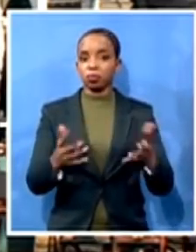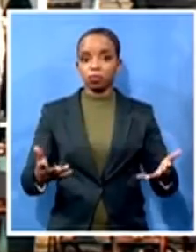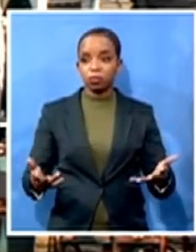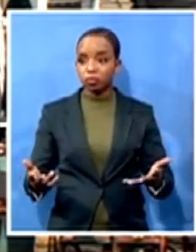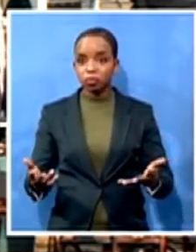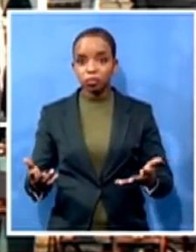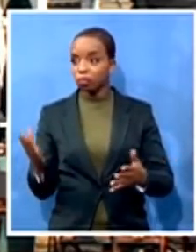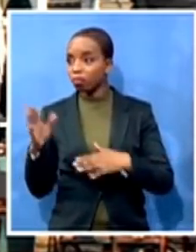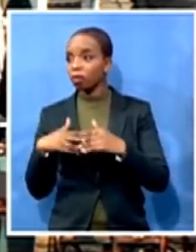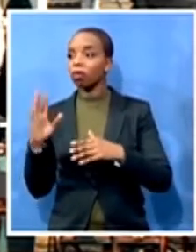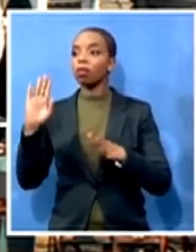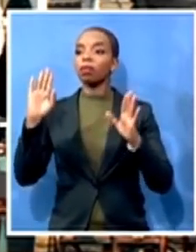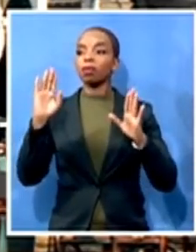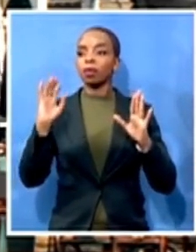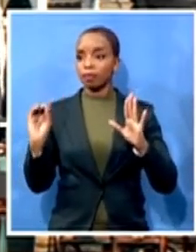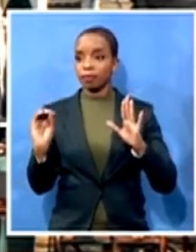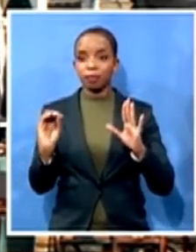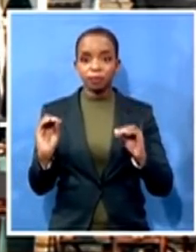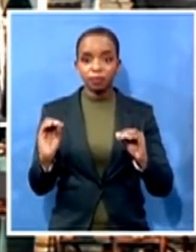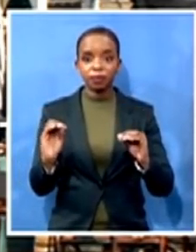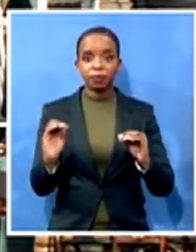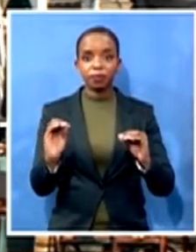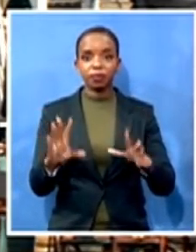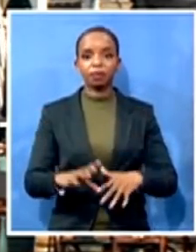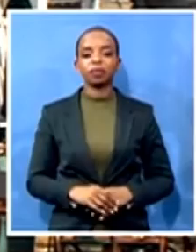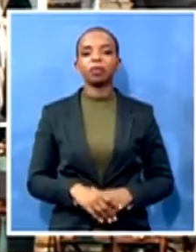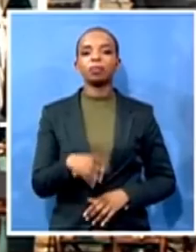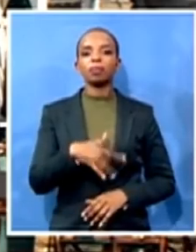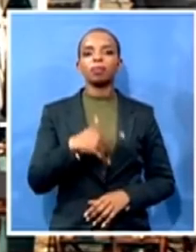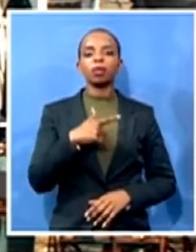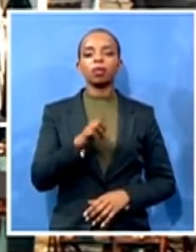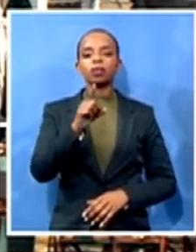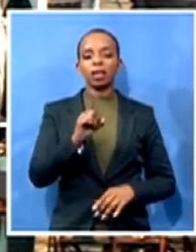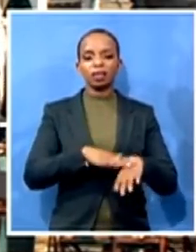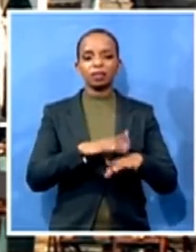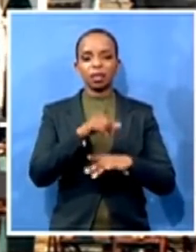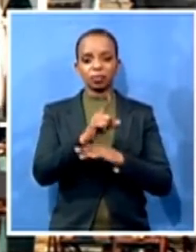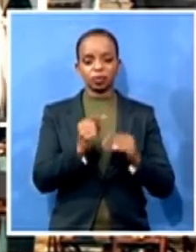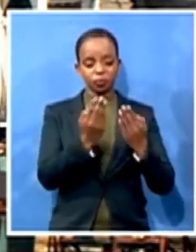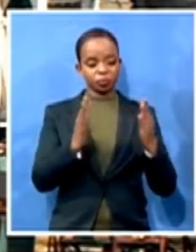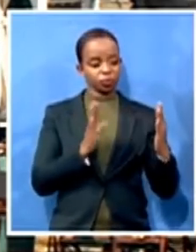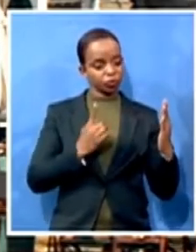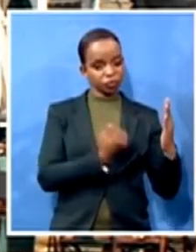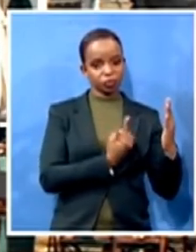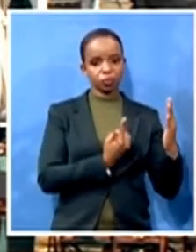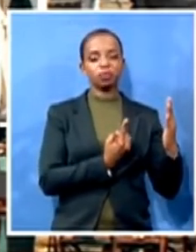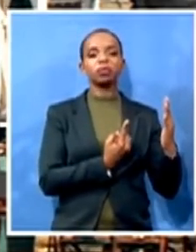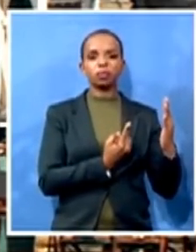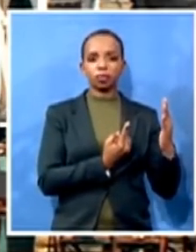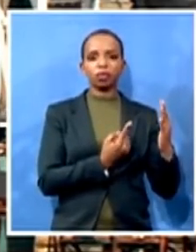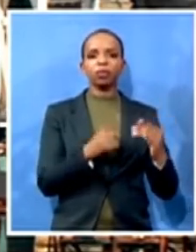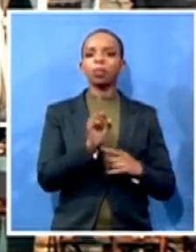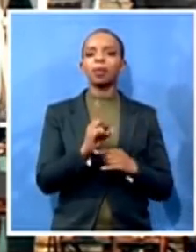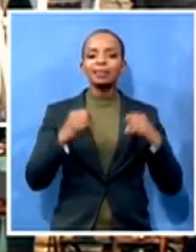find out when you are in isolation, do you guys exercise? What regimes do you guys do? Your routines during the day?